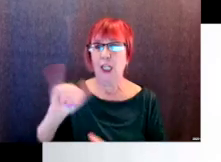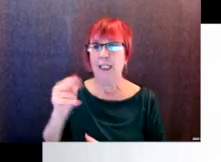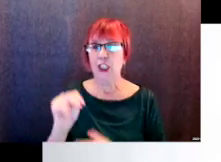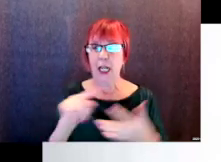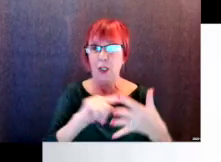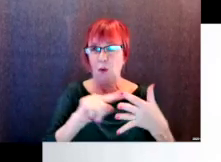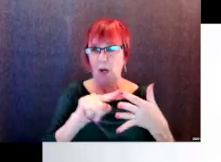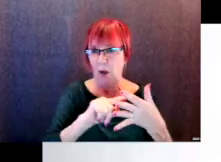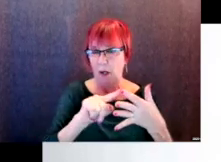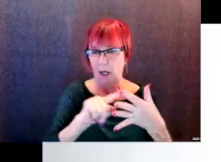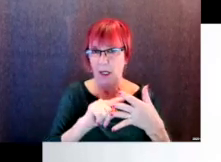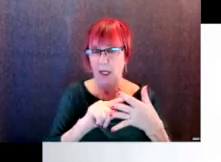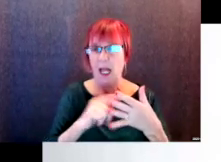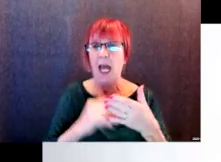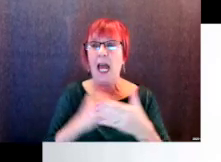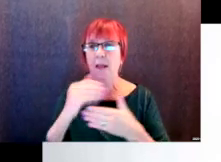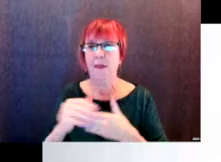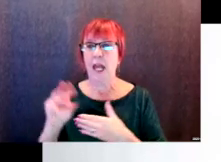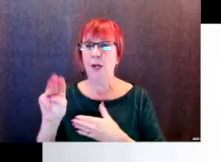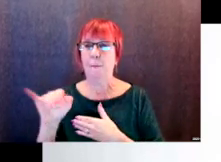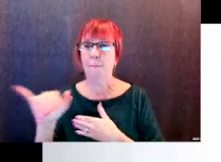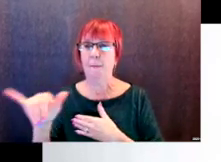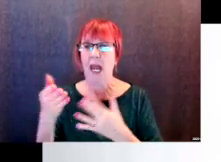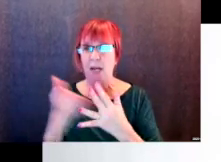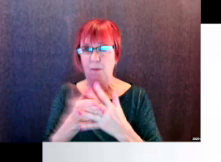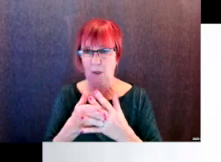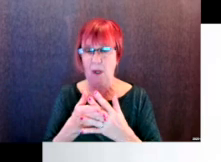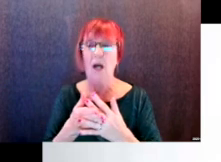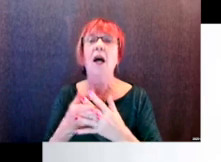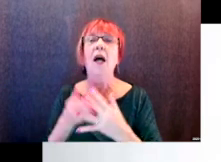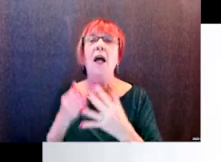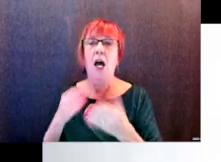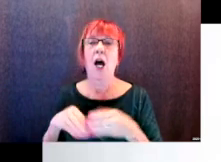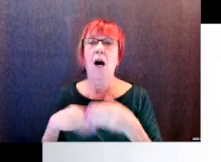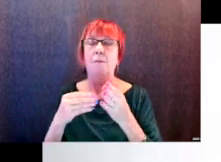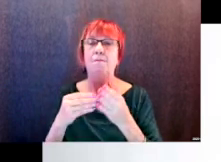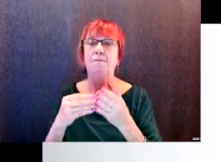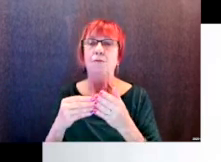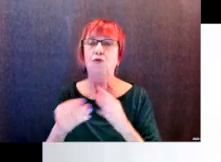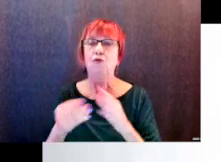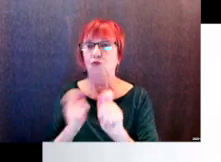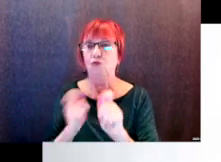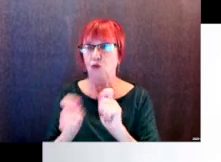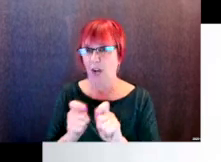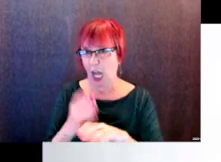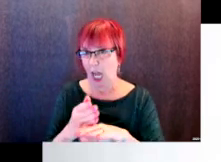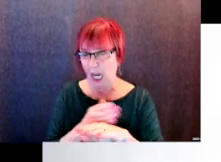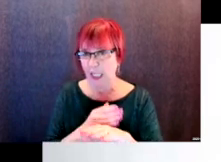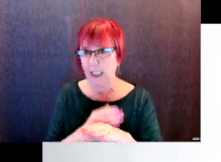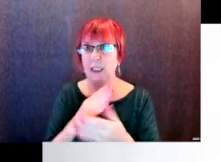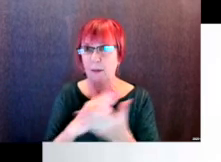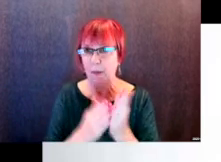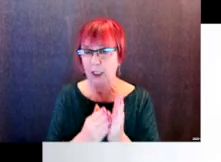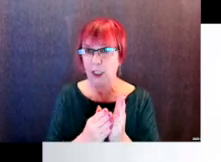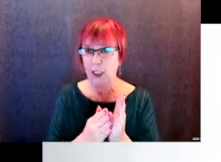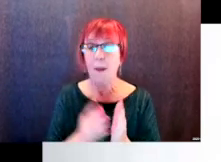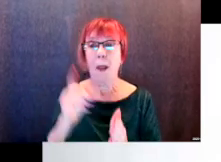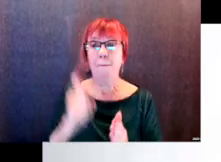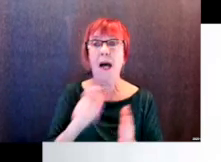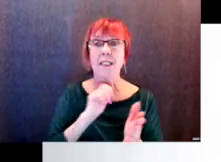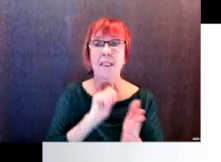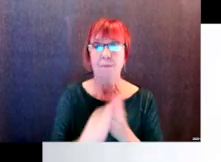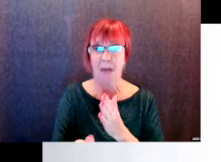such a short time frame to develop the proposed funding plan. And as I previously mentioned, we